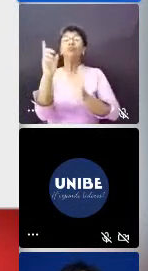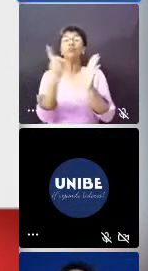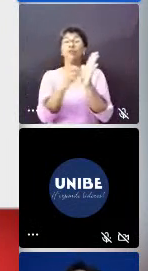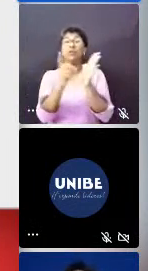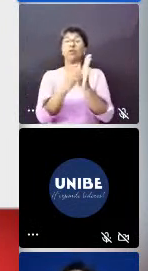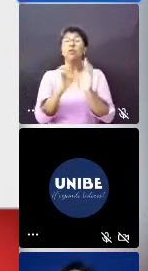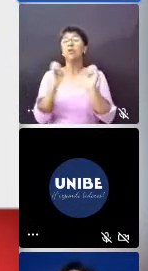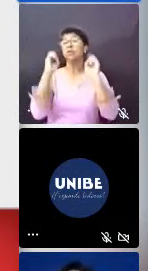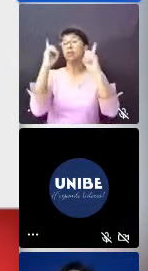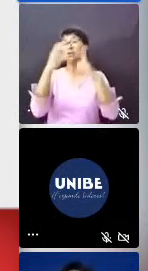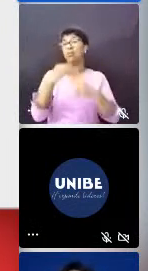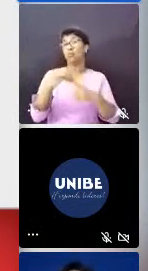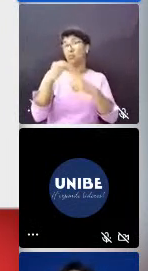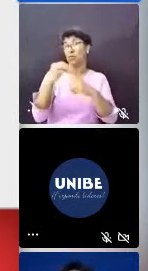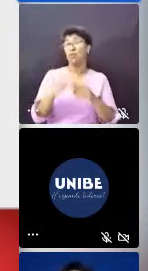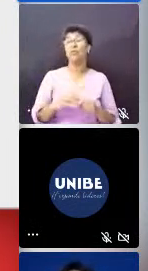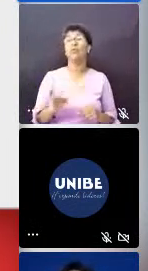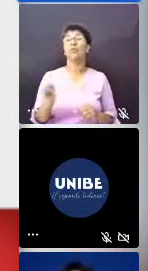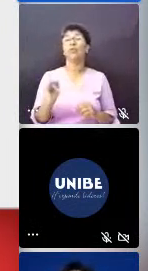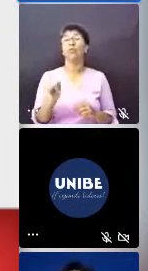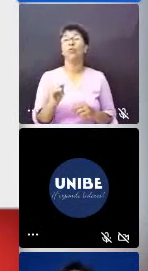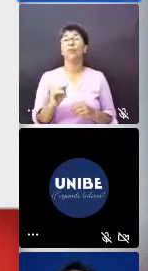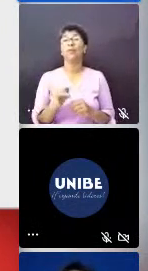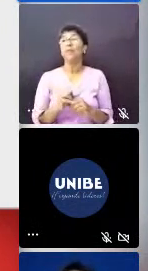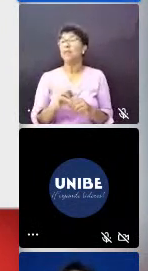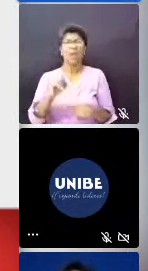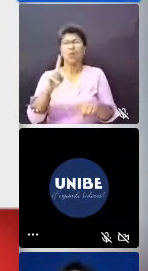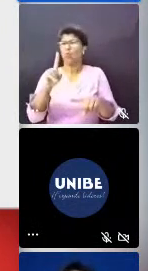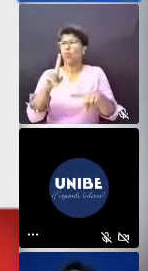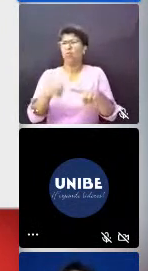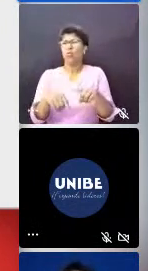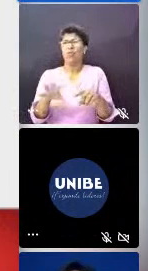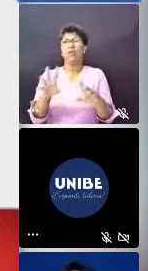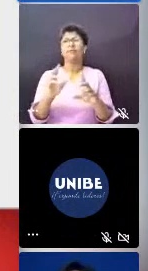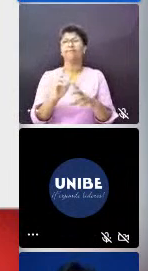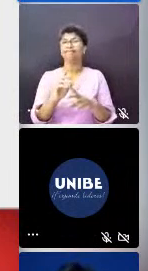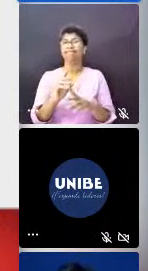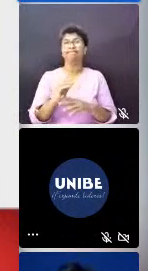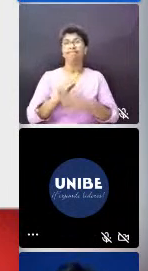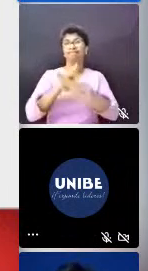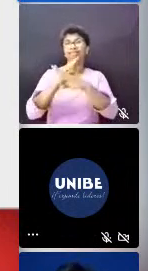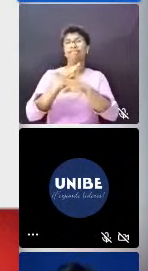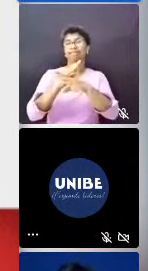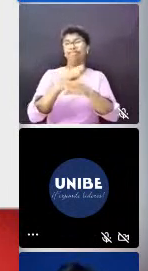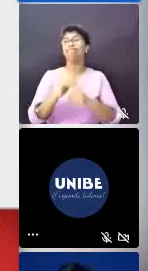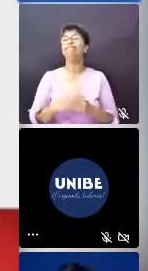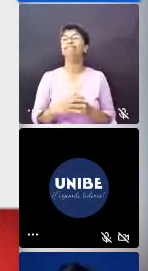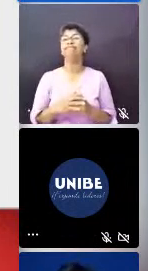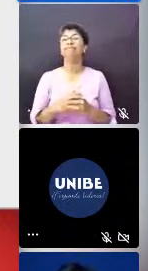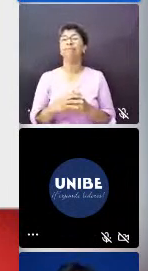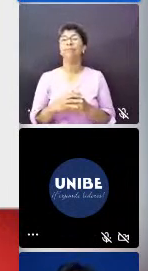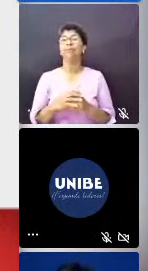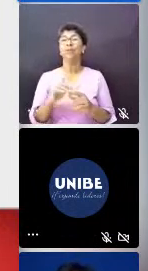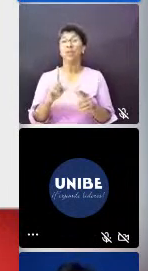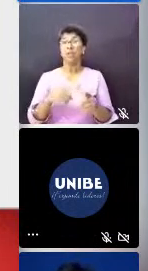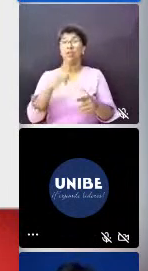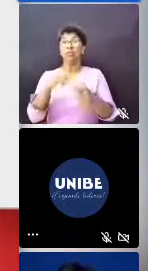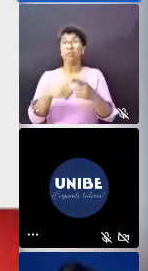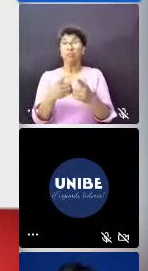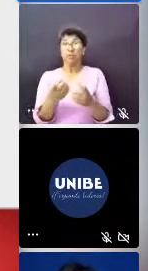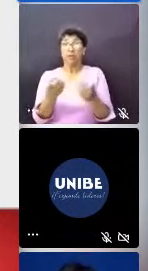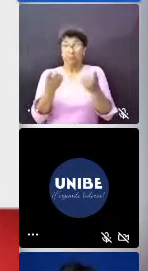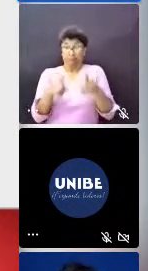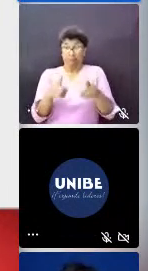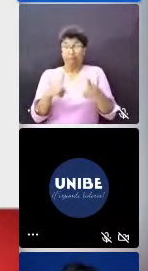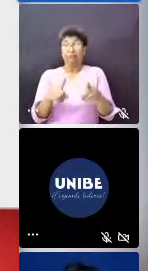special educational needs who are unable to exist independently. So this issue comes